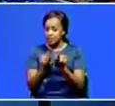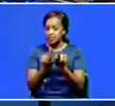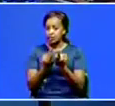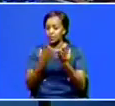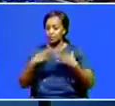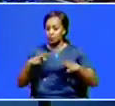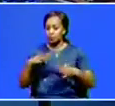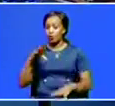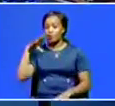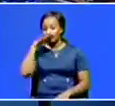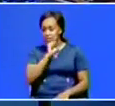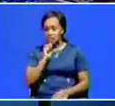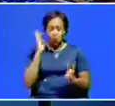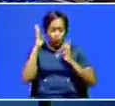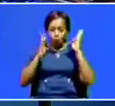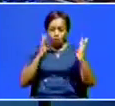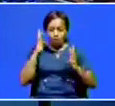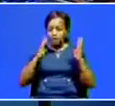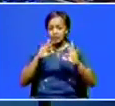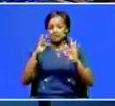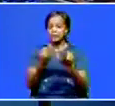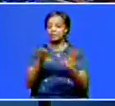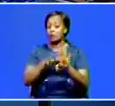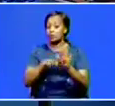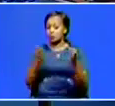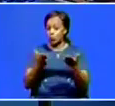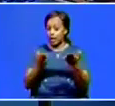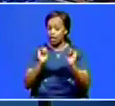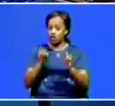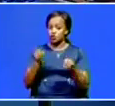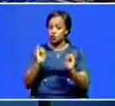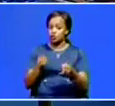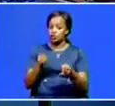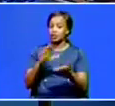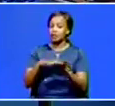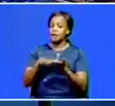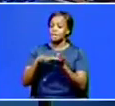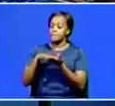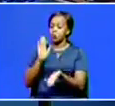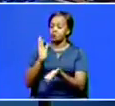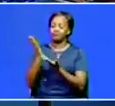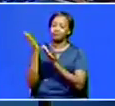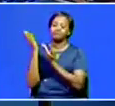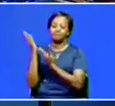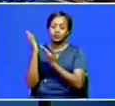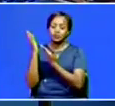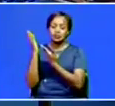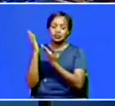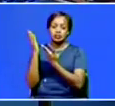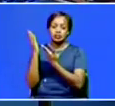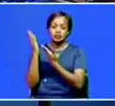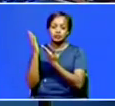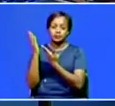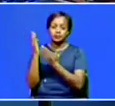apprehensive about the whereabouts of their loved ones. KTN News' Timothy Ocheno spoke to those desperately praying for the